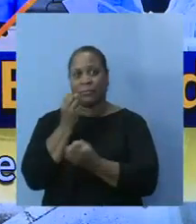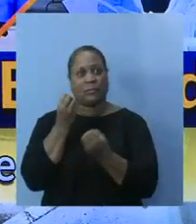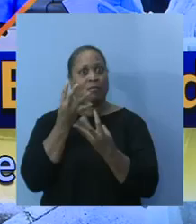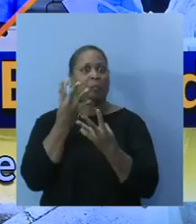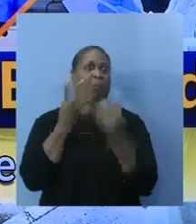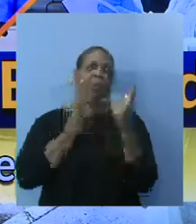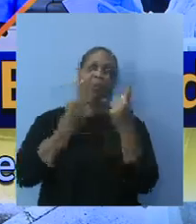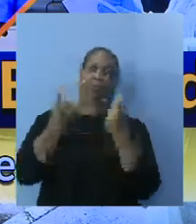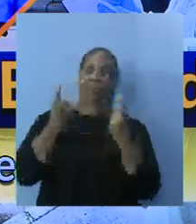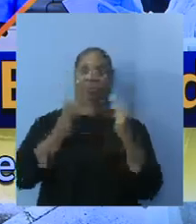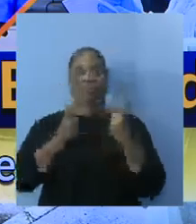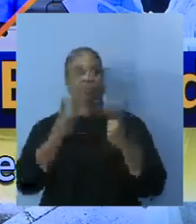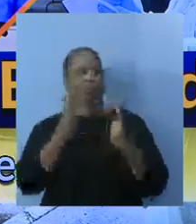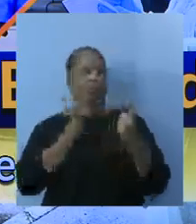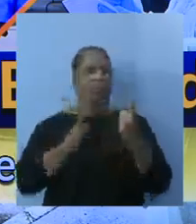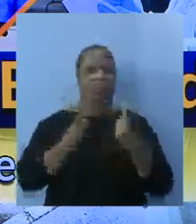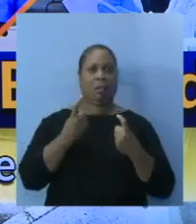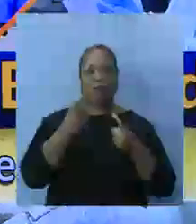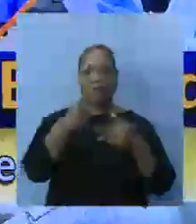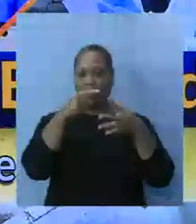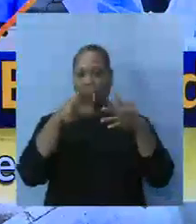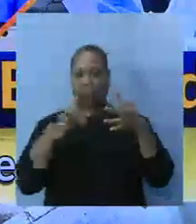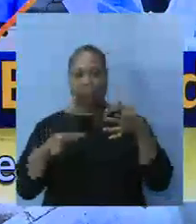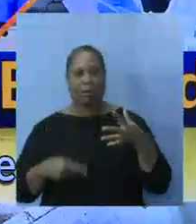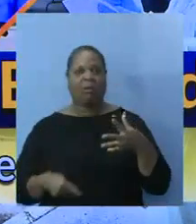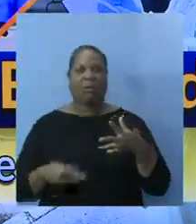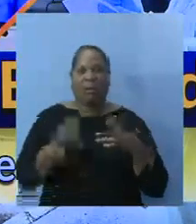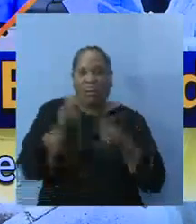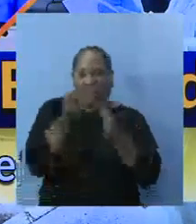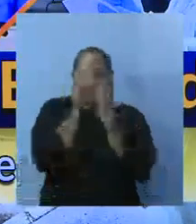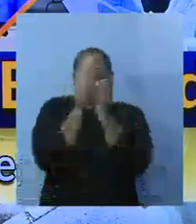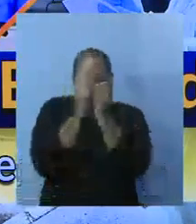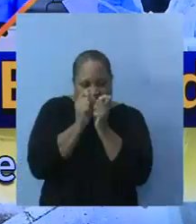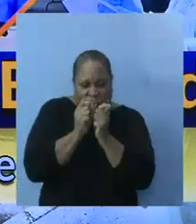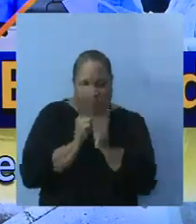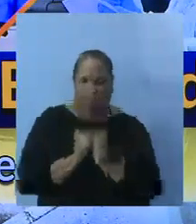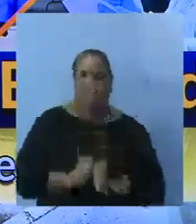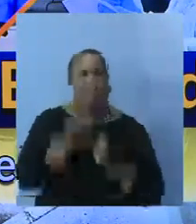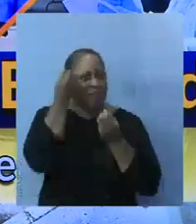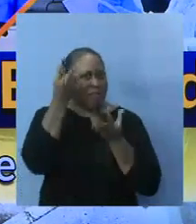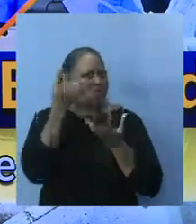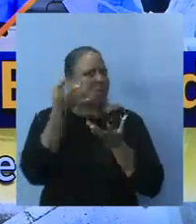questions that have come in asking for various slices and dices of the vaccine information,